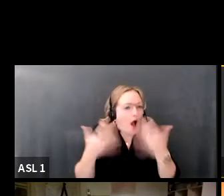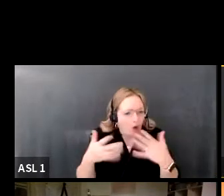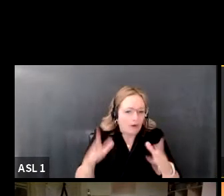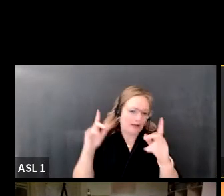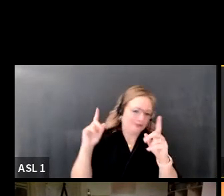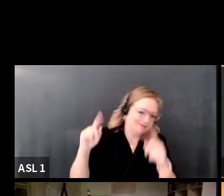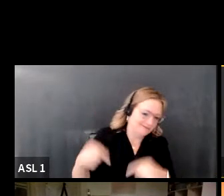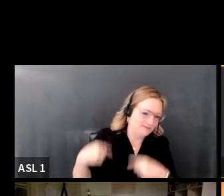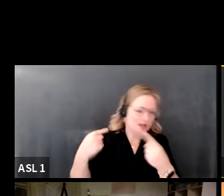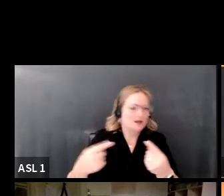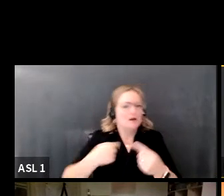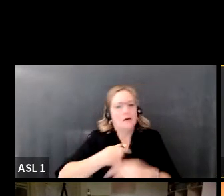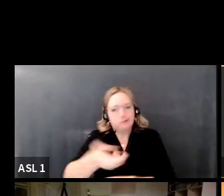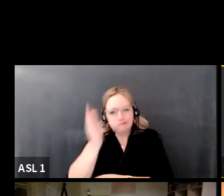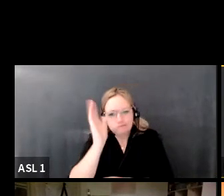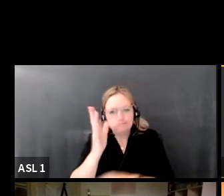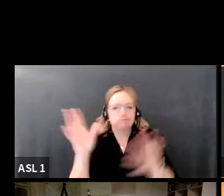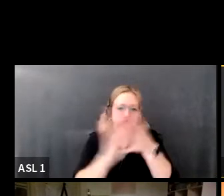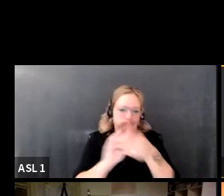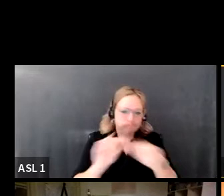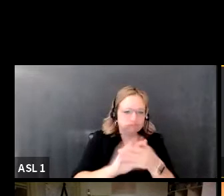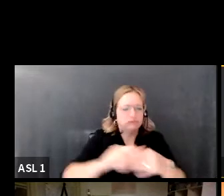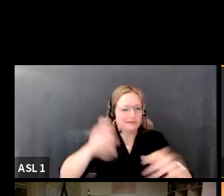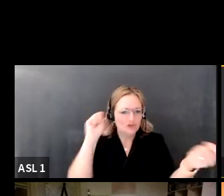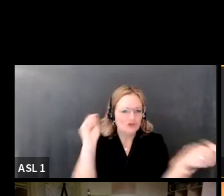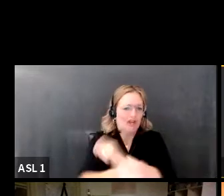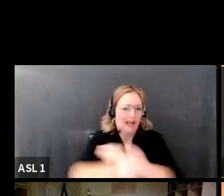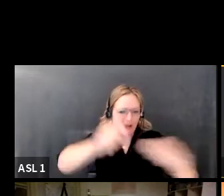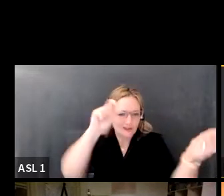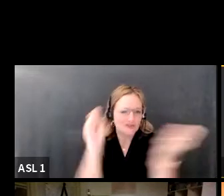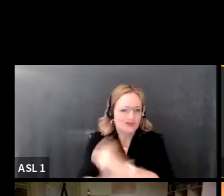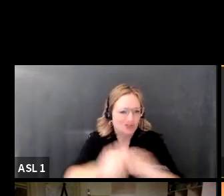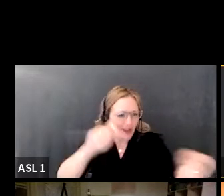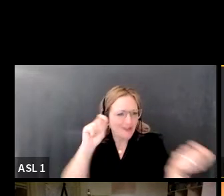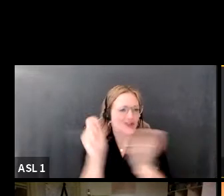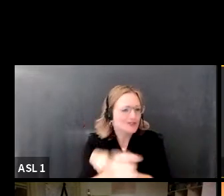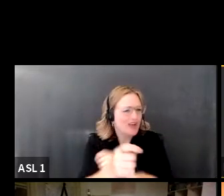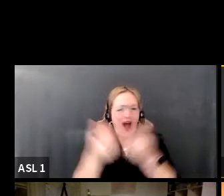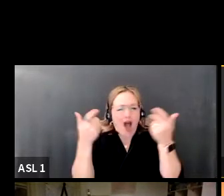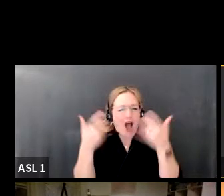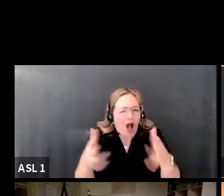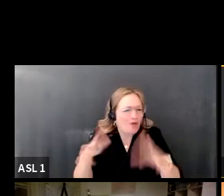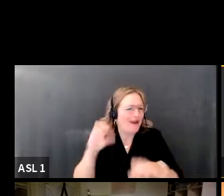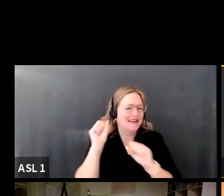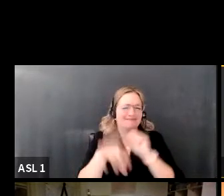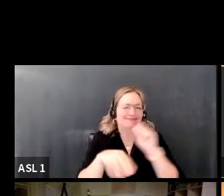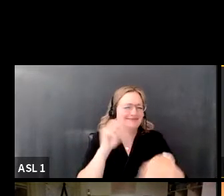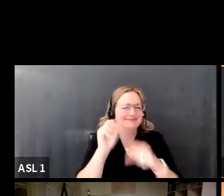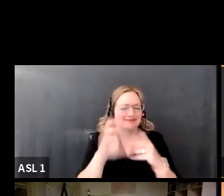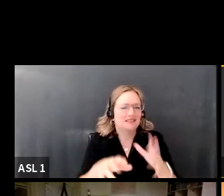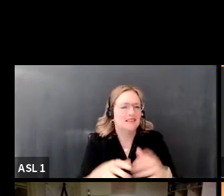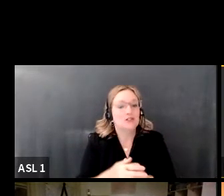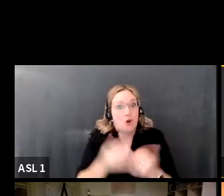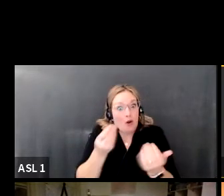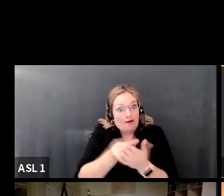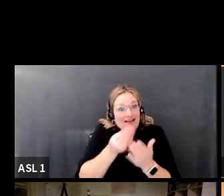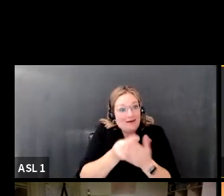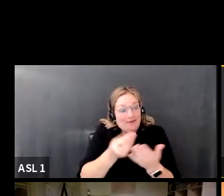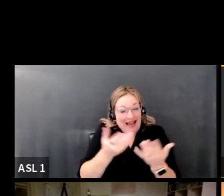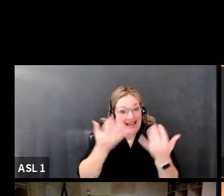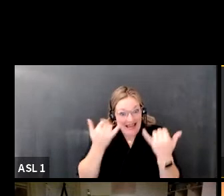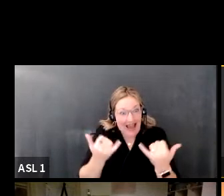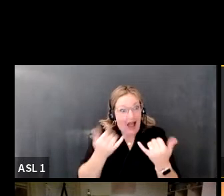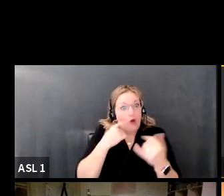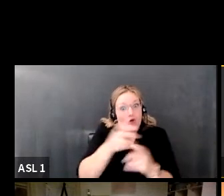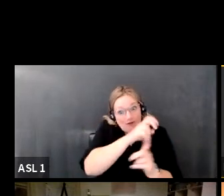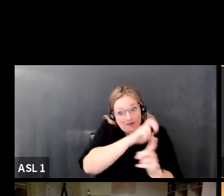delegations and hope for this sort of change that funding will be needed at some point this year it'll give the city a kick to get started to make